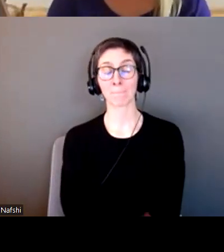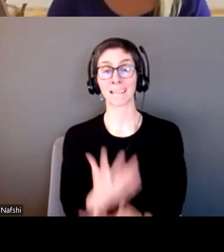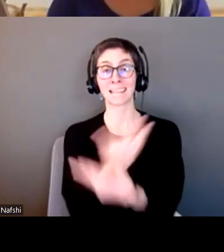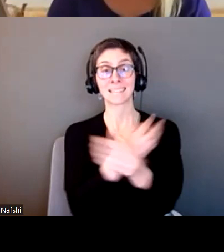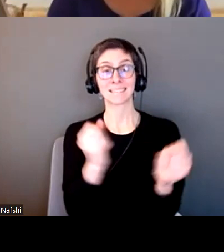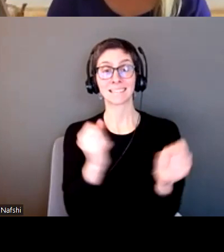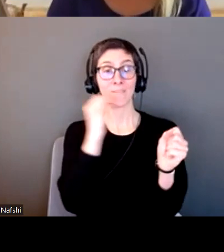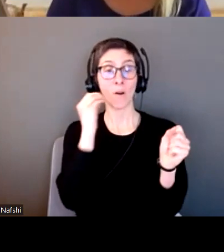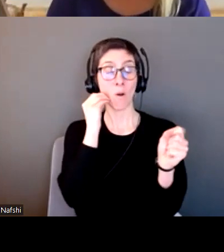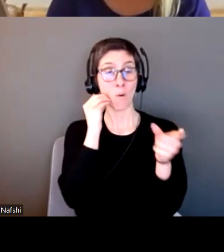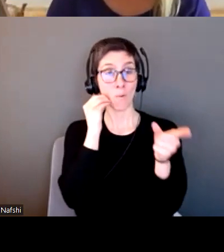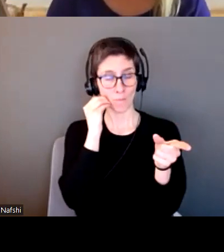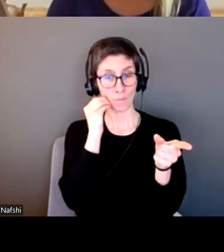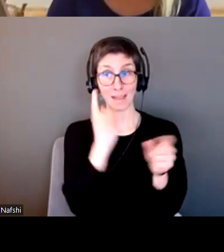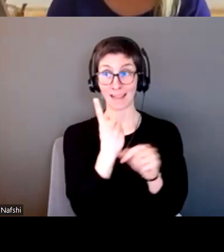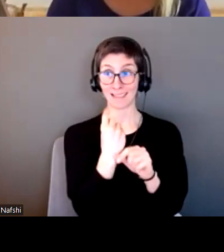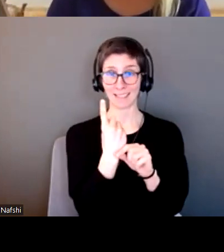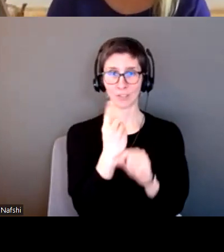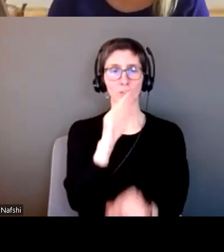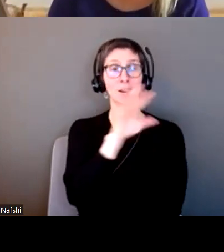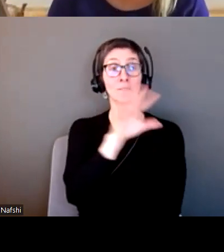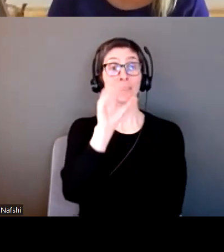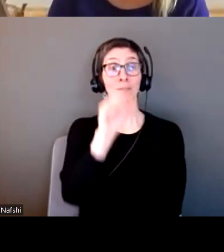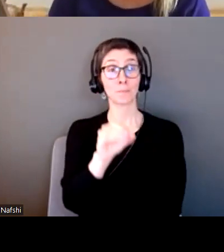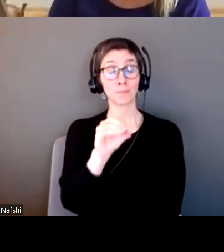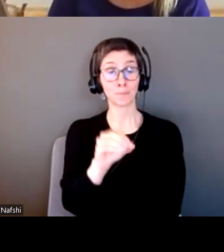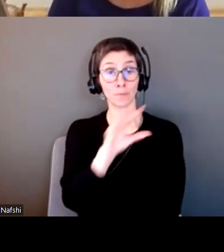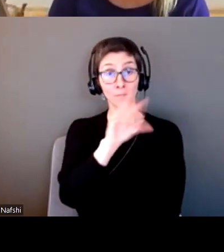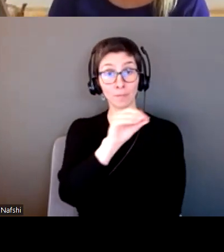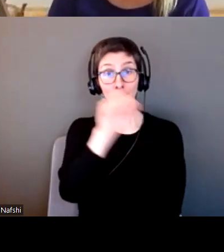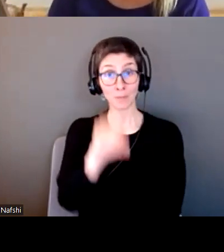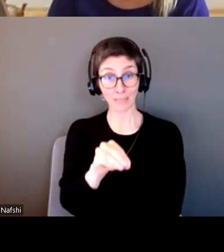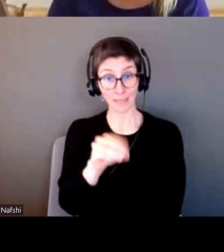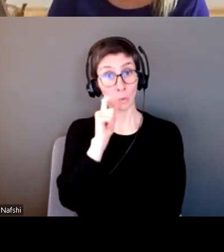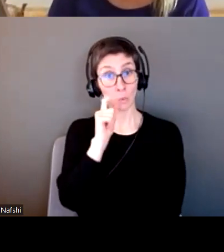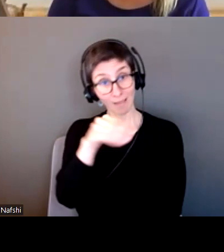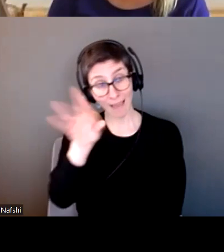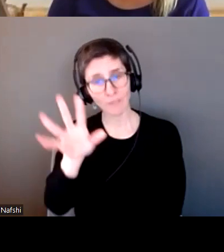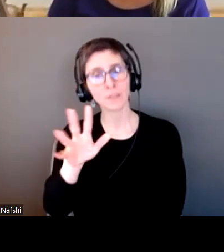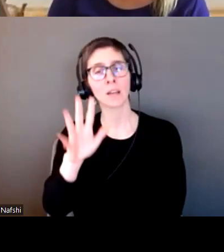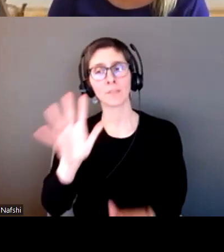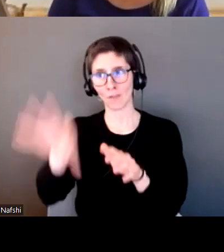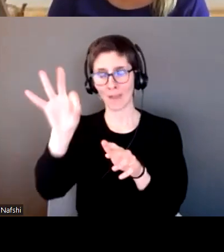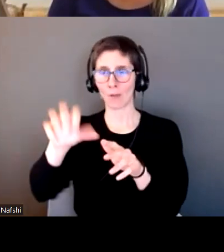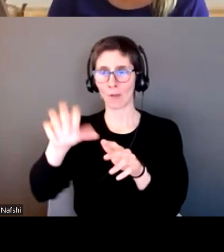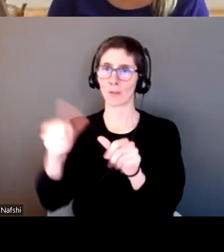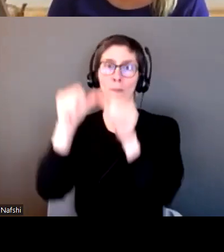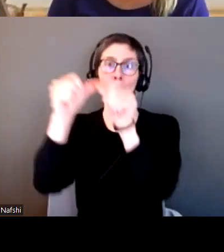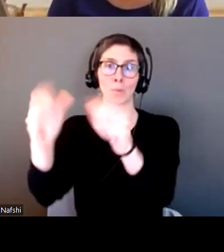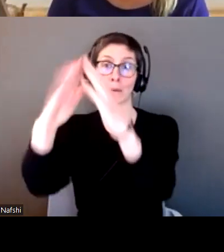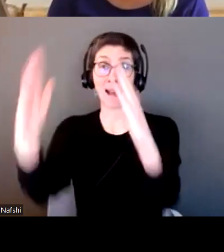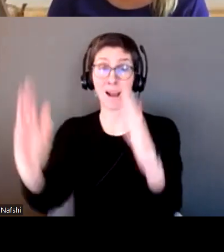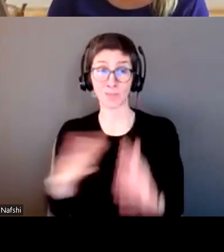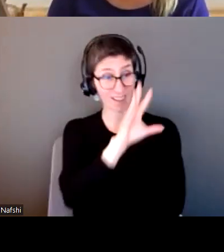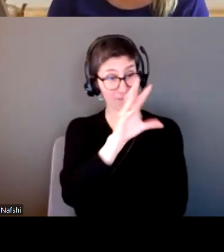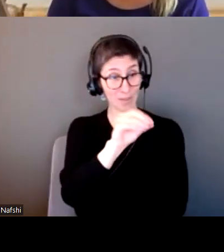of the individuals we served last year actually found permanent housing. The rest we had to transition into a different shelter or temporary